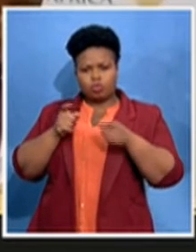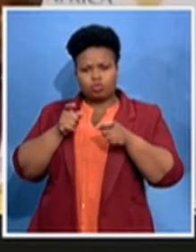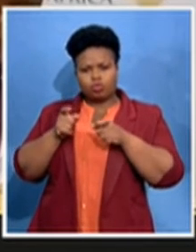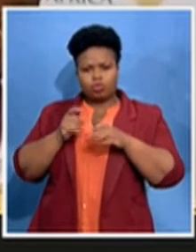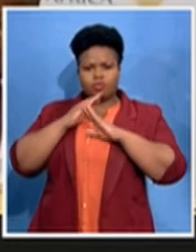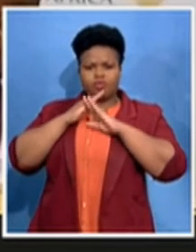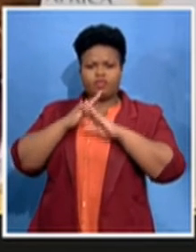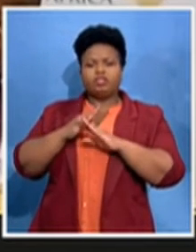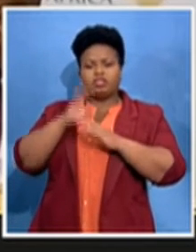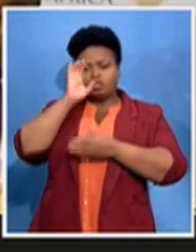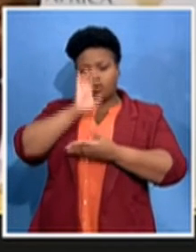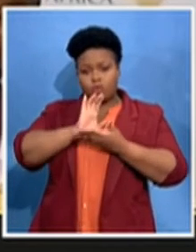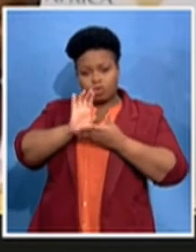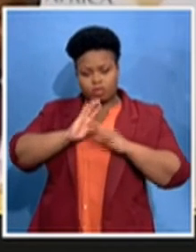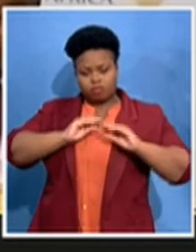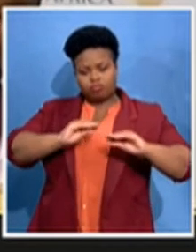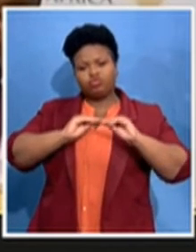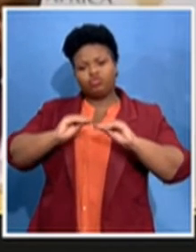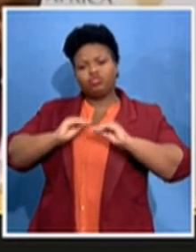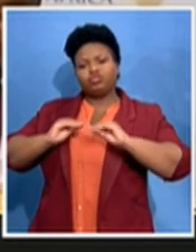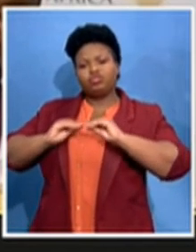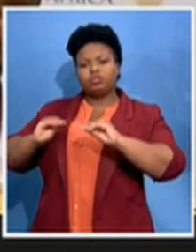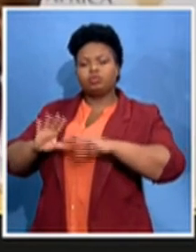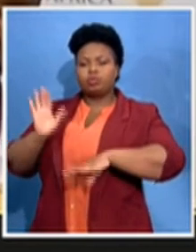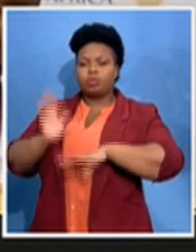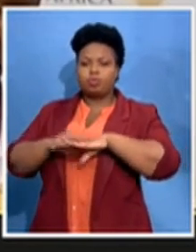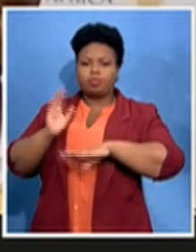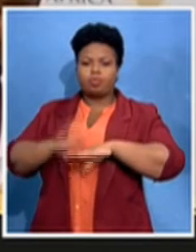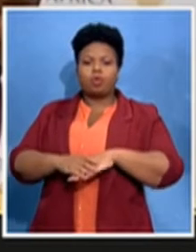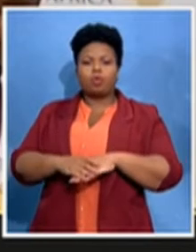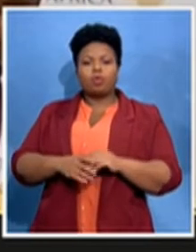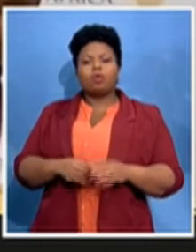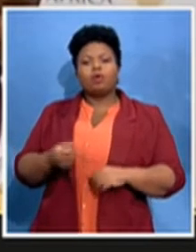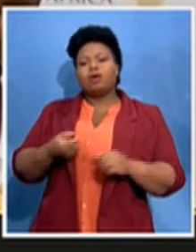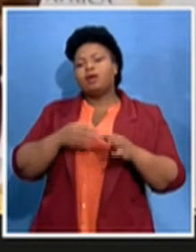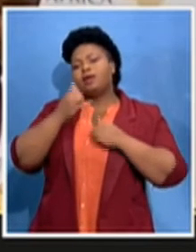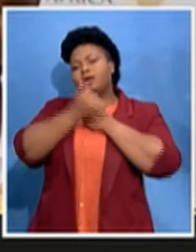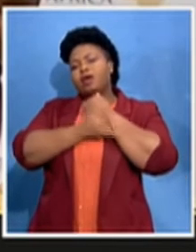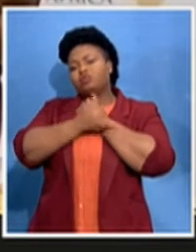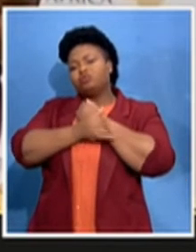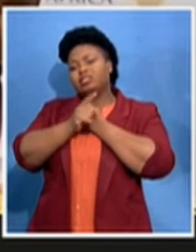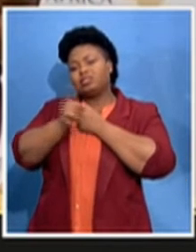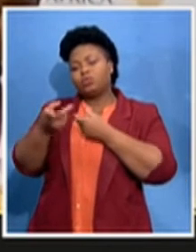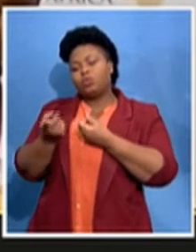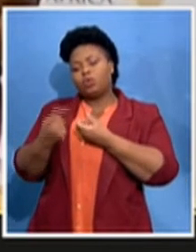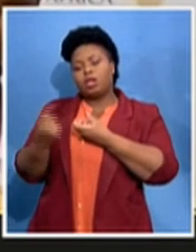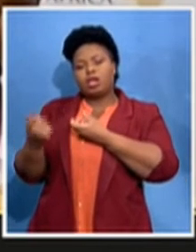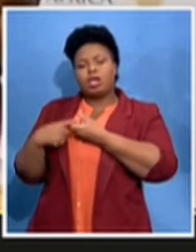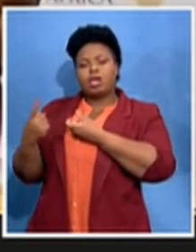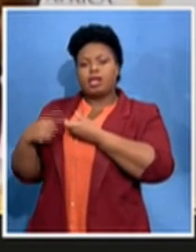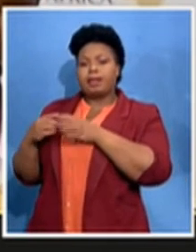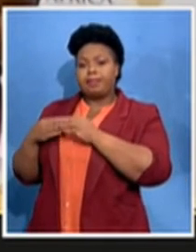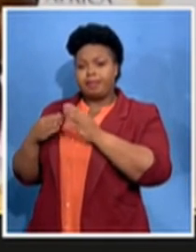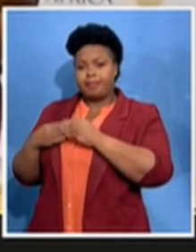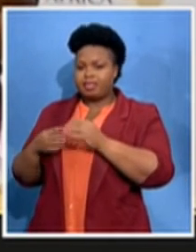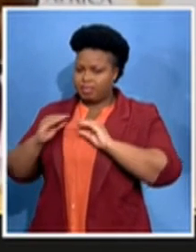to enhance member states with those in those areas there, and also developing